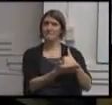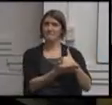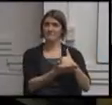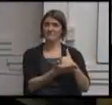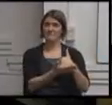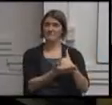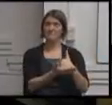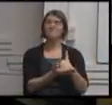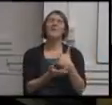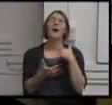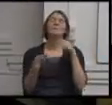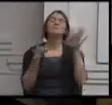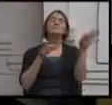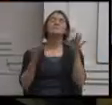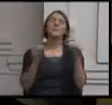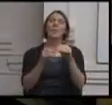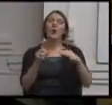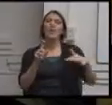For demographics,